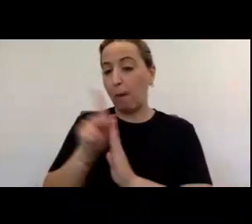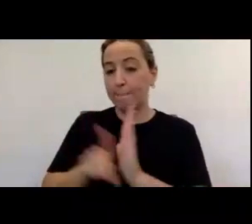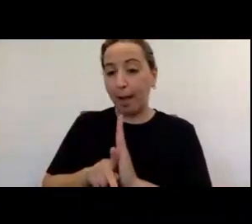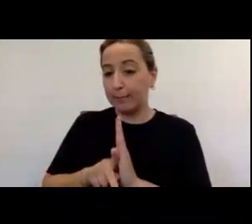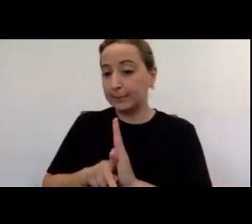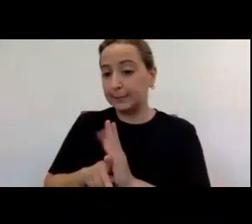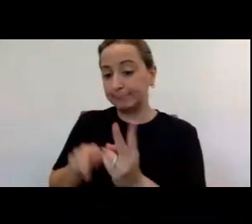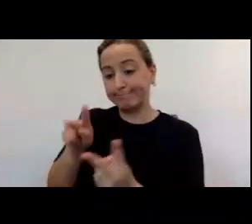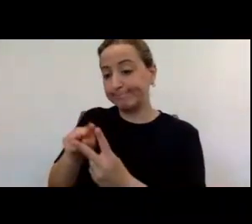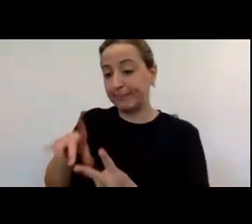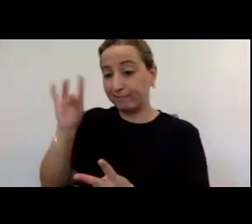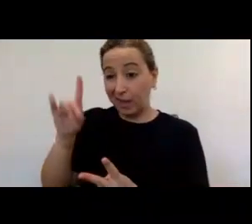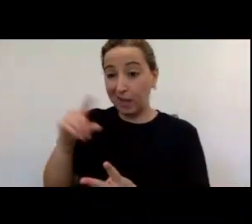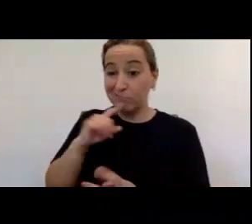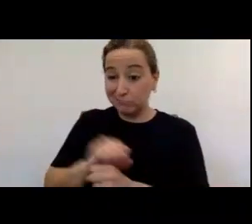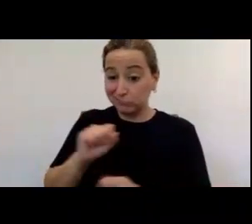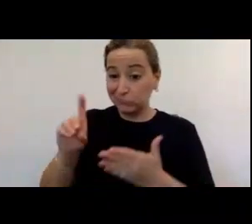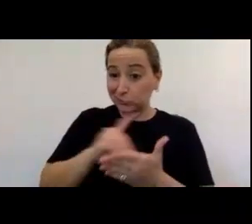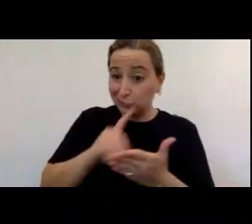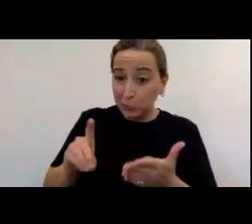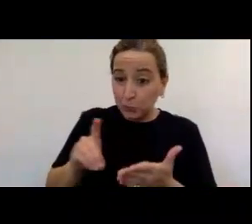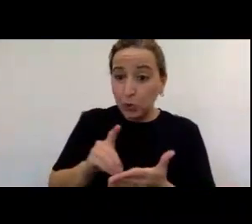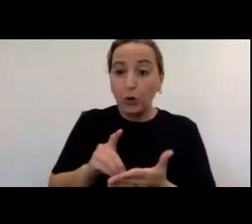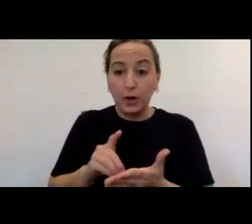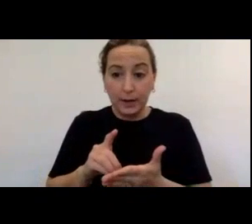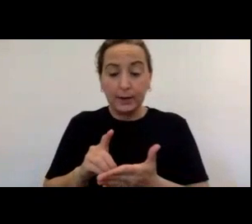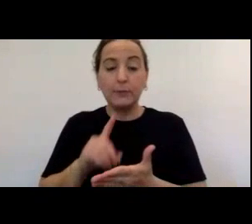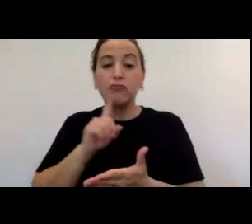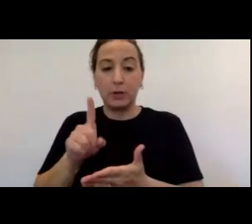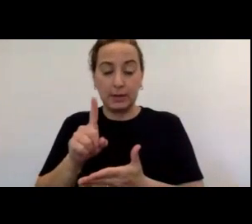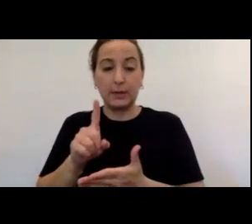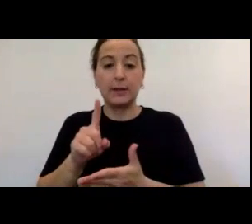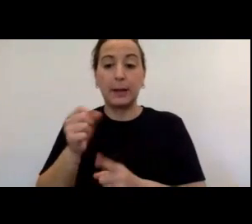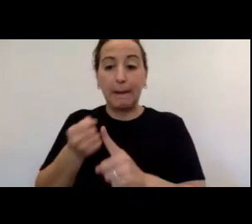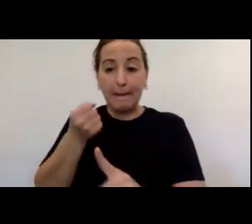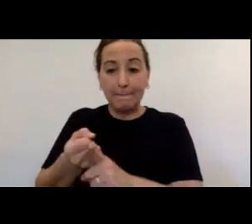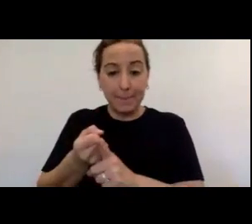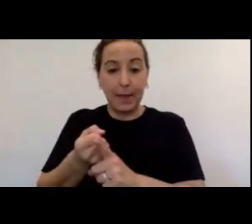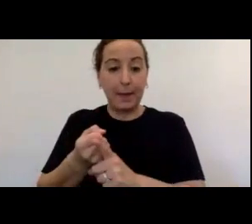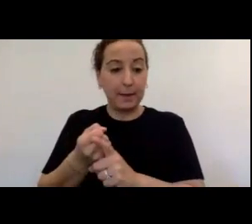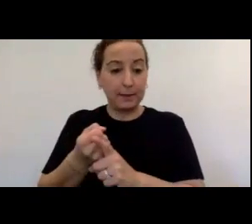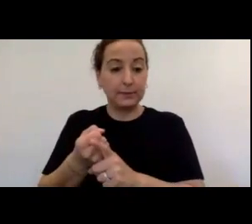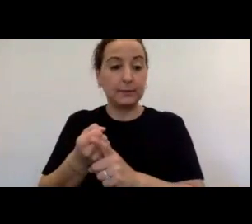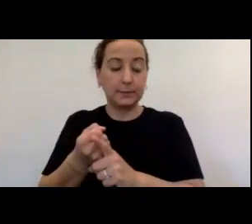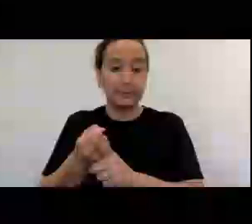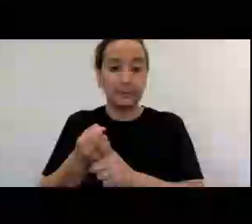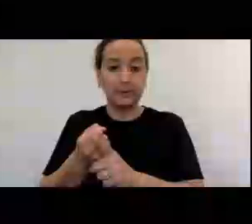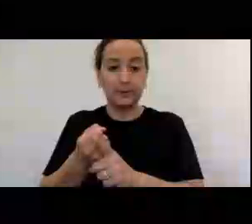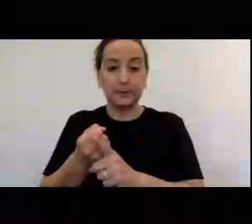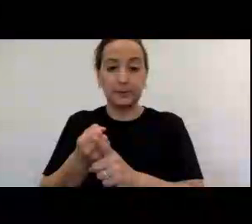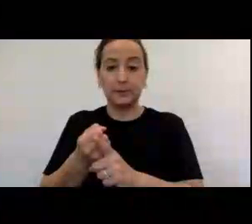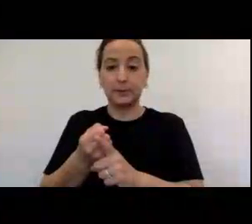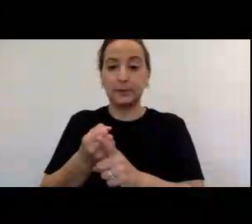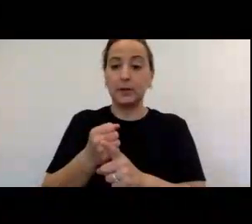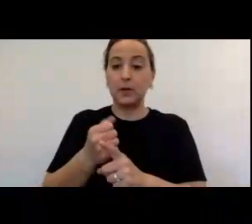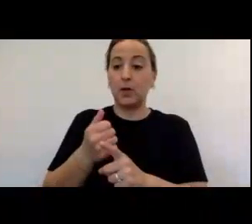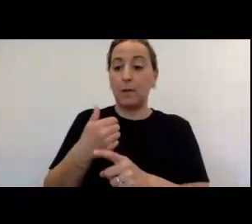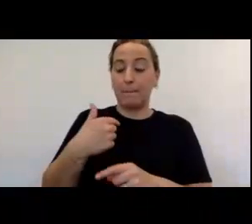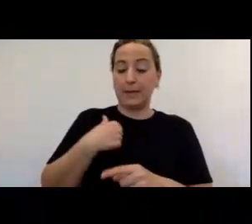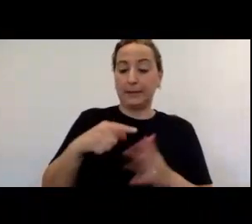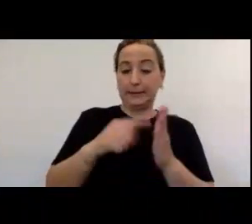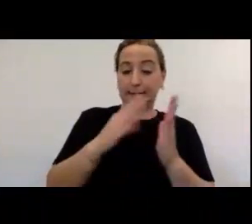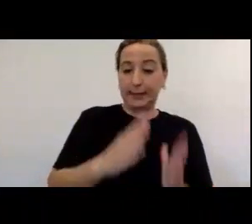found to be discriminatory, that has an impact of making sure that both that tenant as well as other tenants from